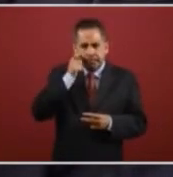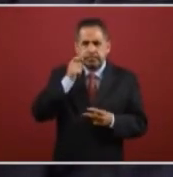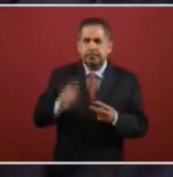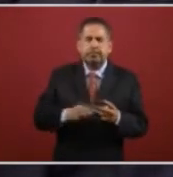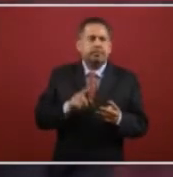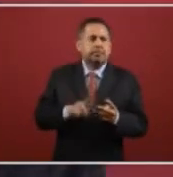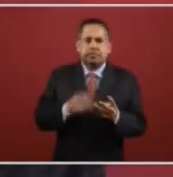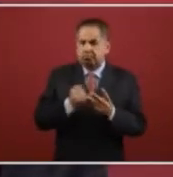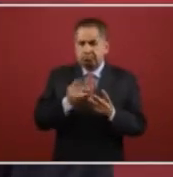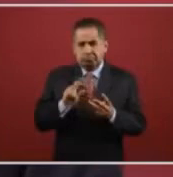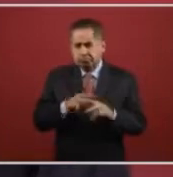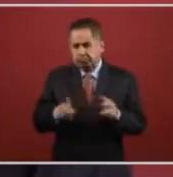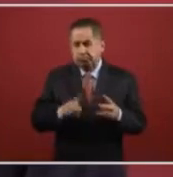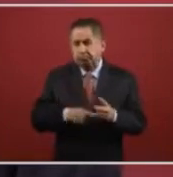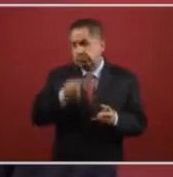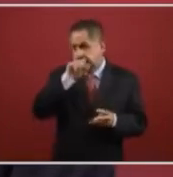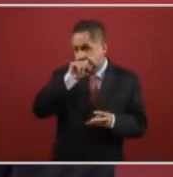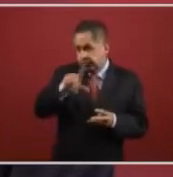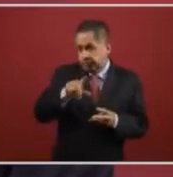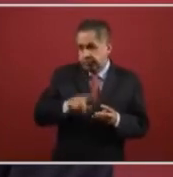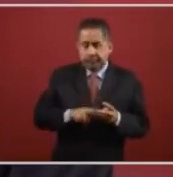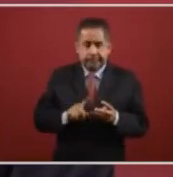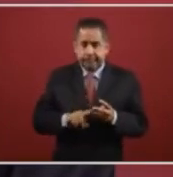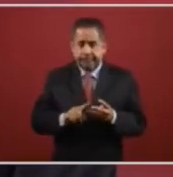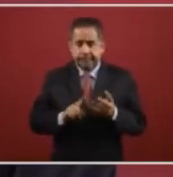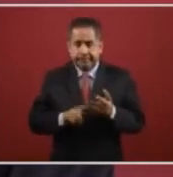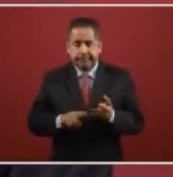It is not like Guerrero, Jalisco,